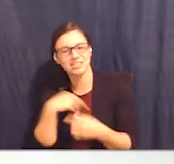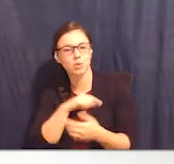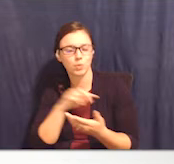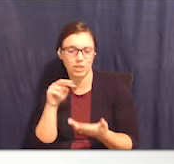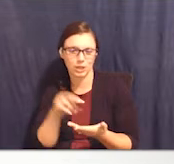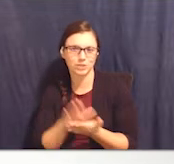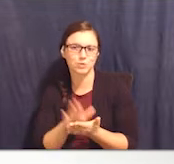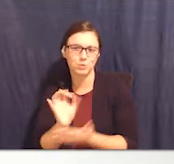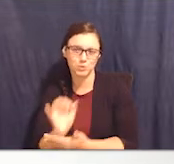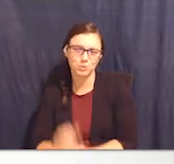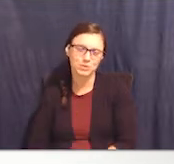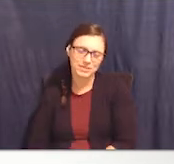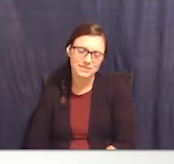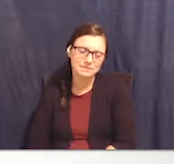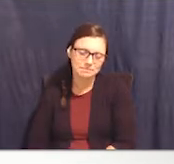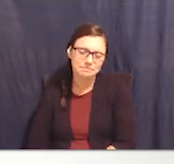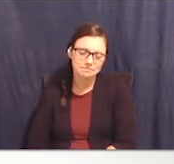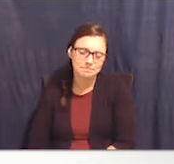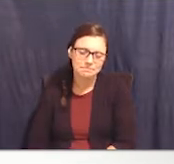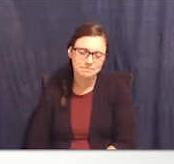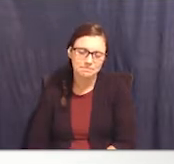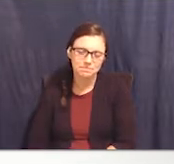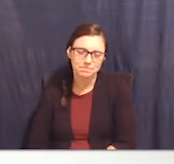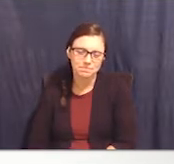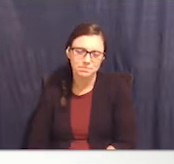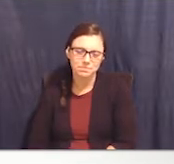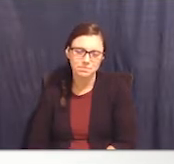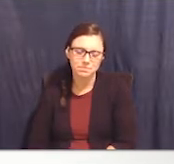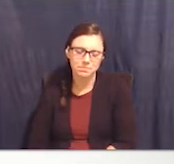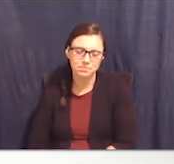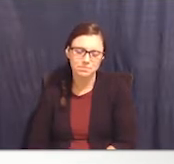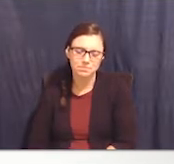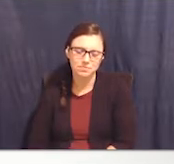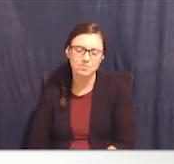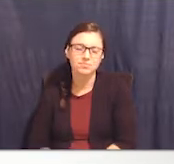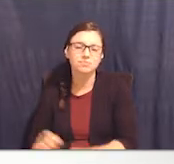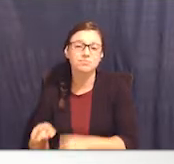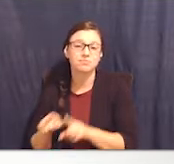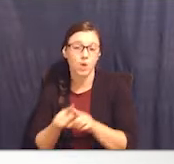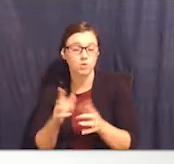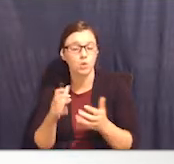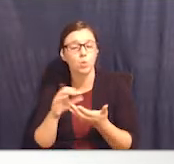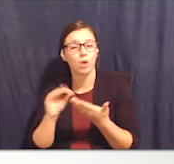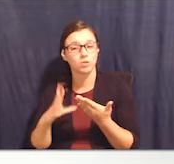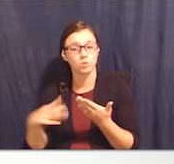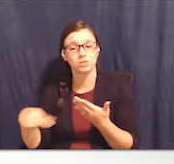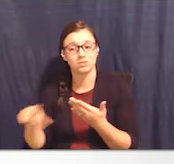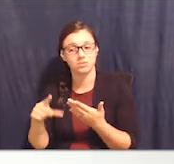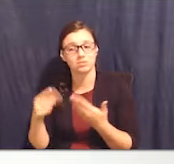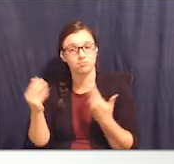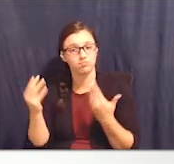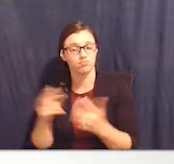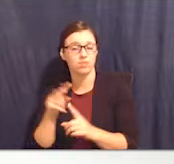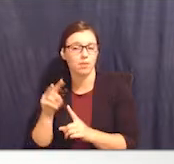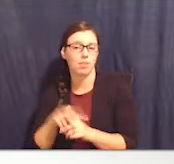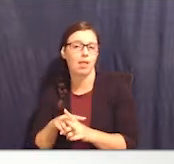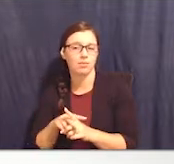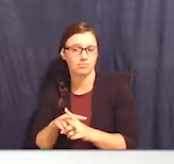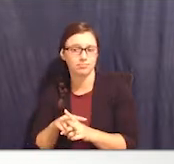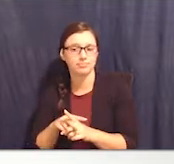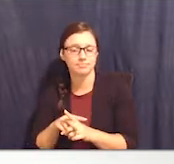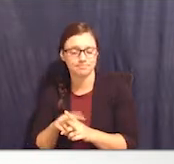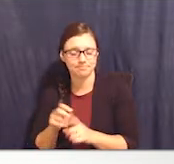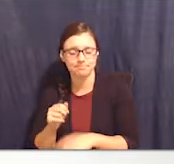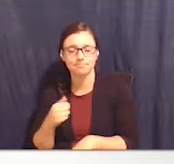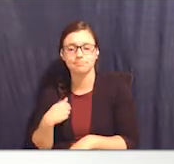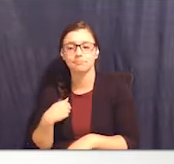have all your stuff, your references, your background information right there handy with you next to your